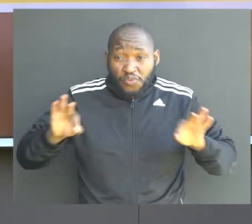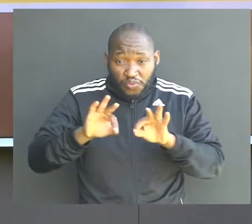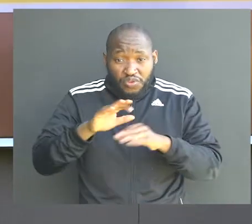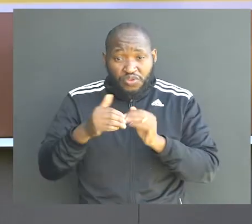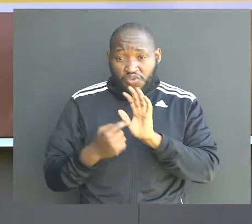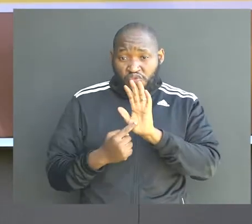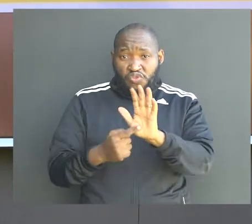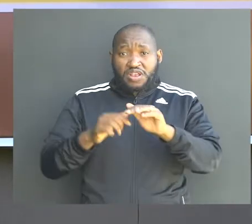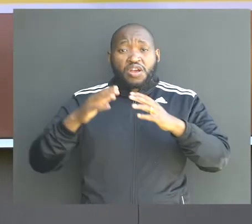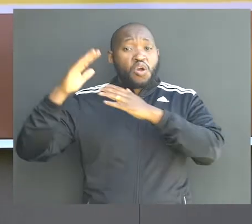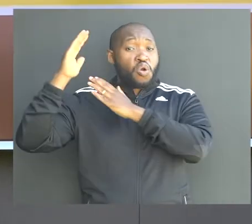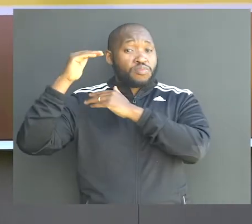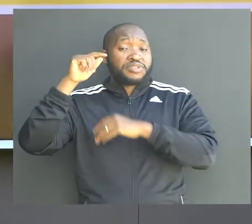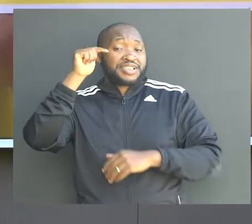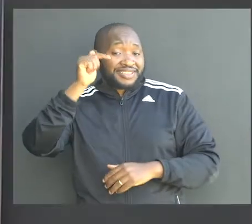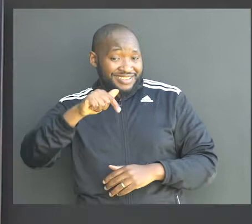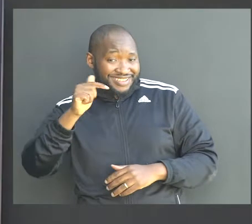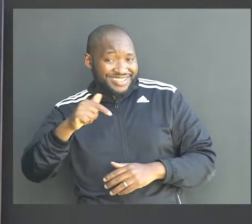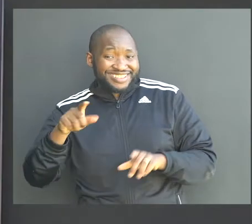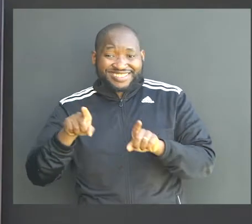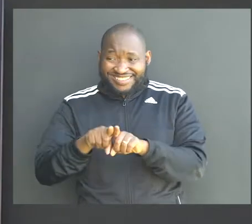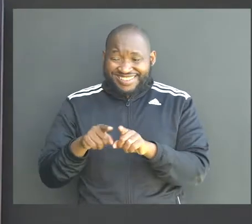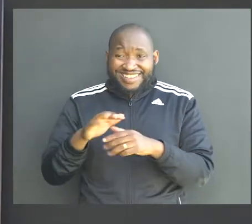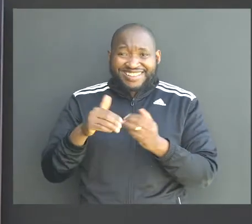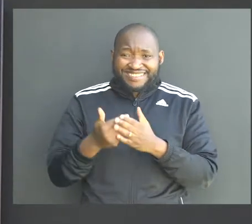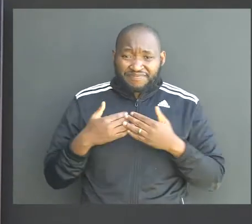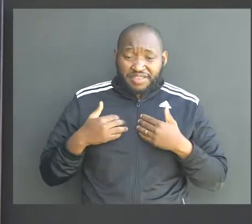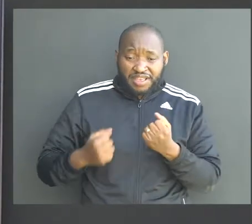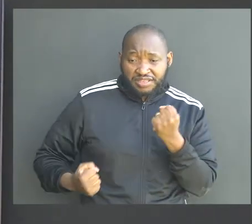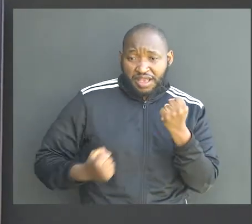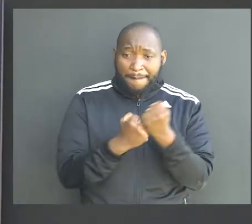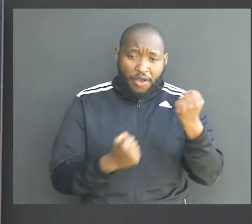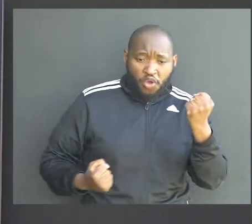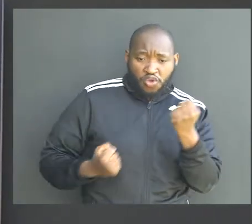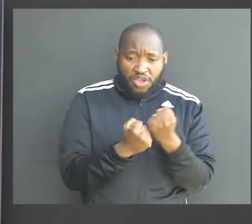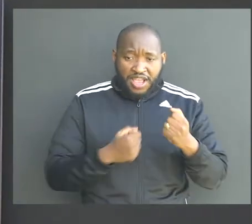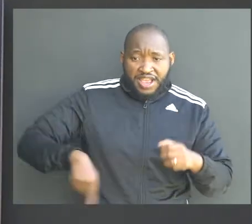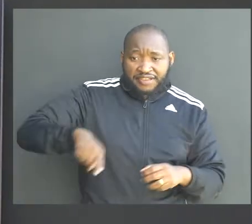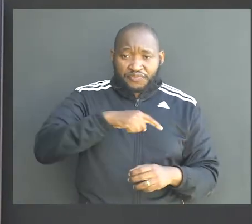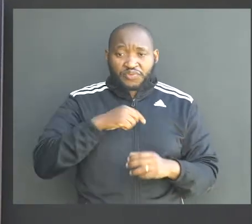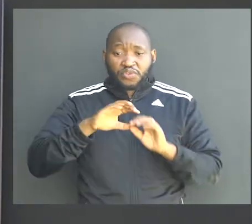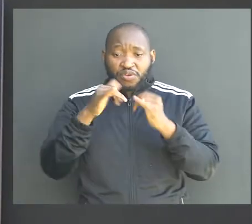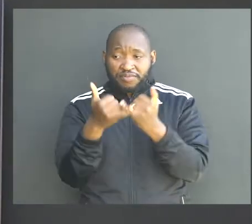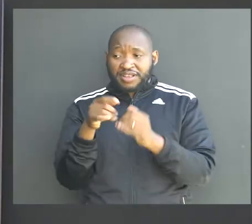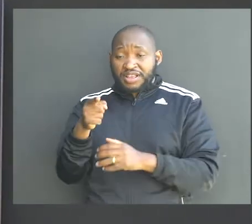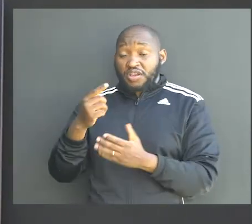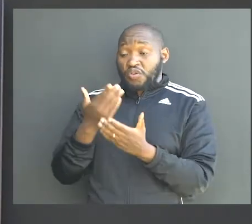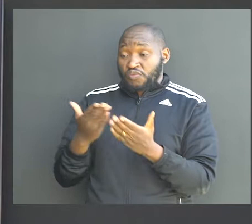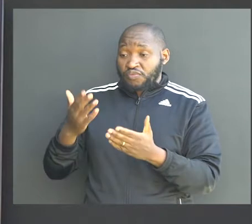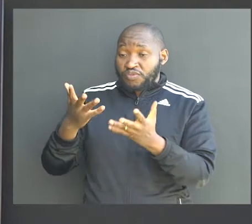importantly, it's just showed us that there's so much hope for people like you assisting us to create an inclusive